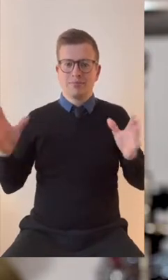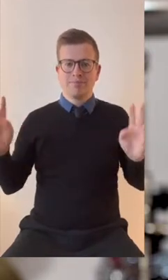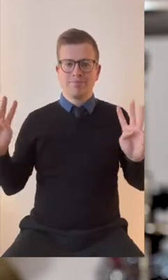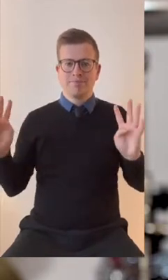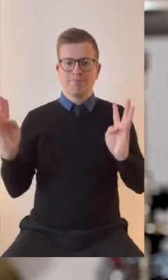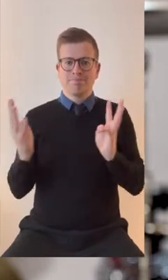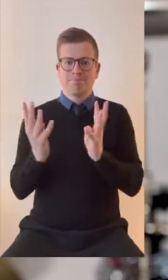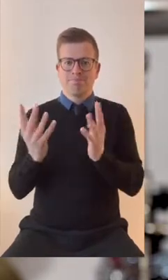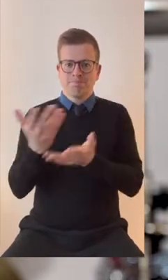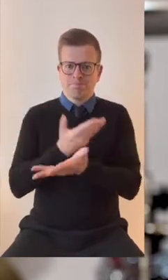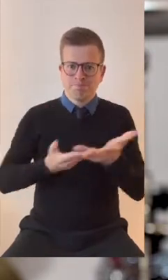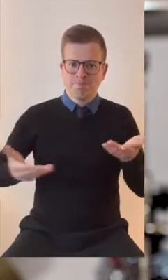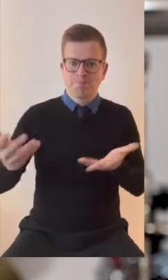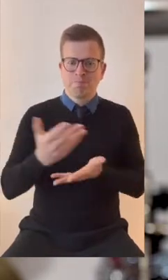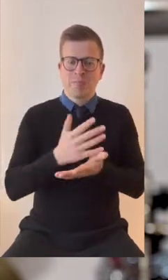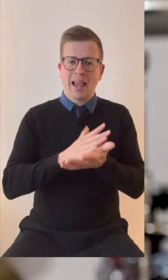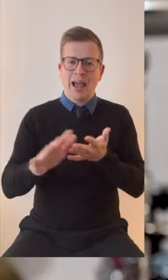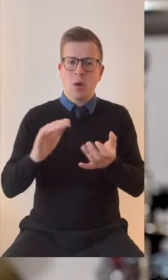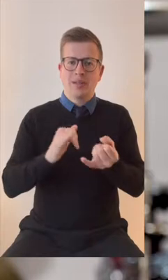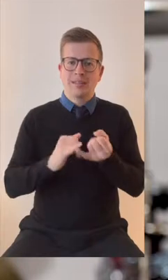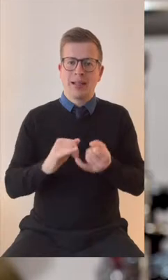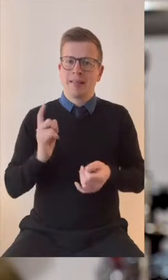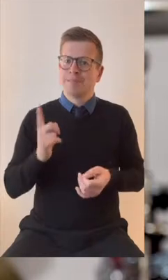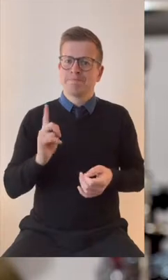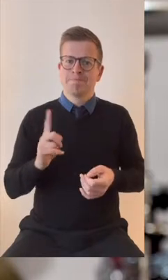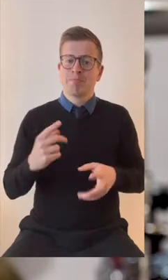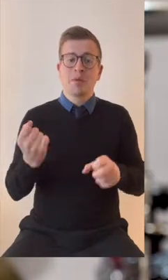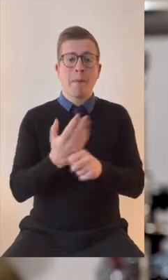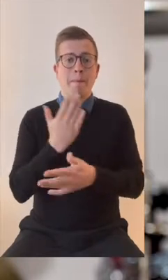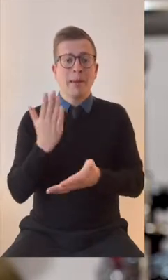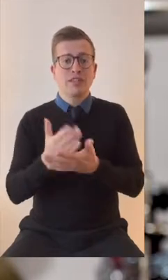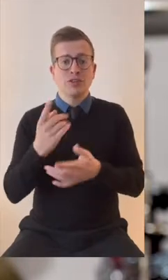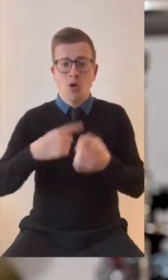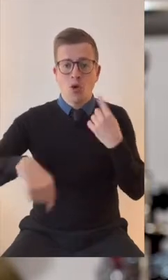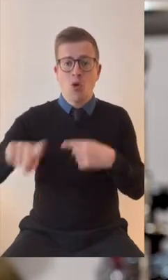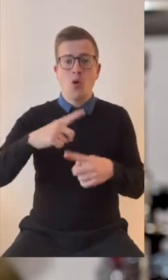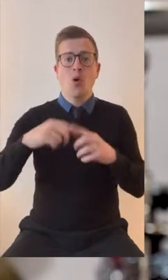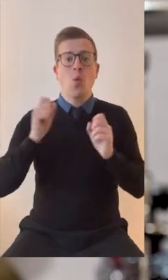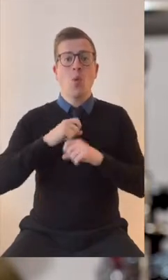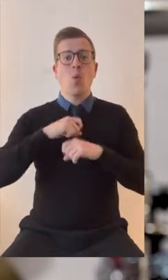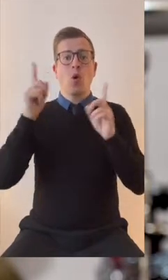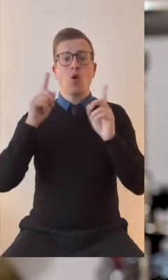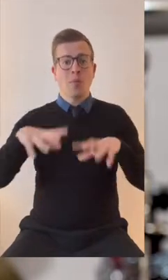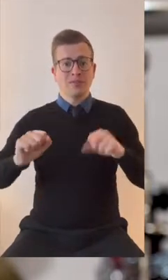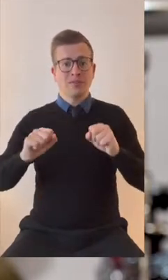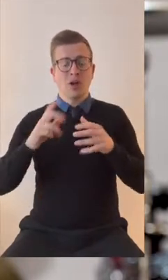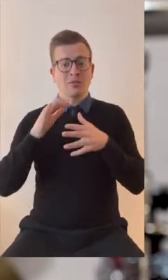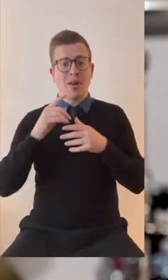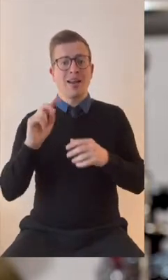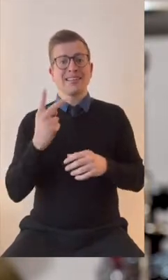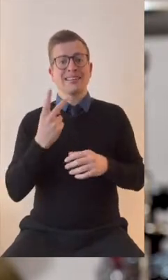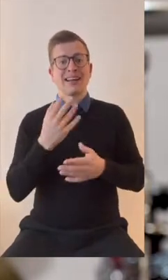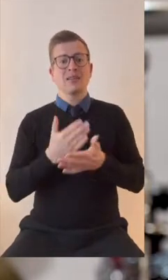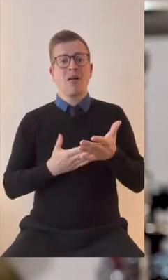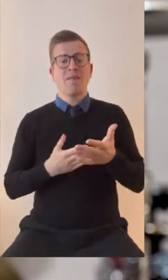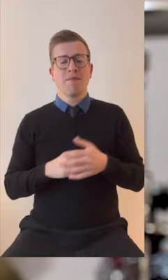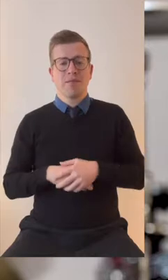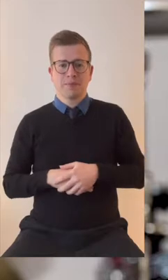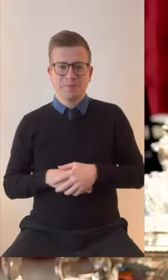talk, which didn't happen very often, just to make sure everybody woke up and started playing in the second half.